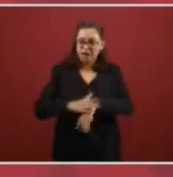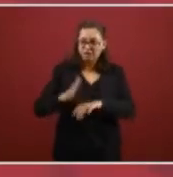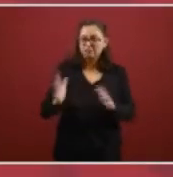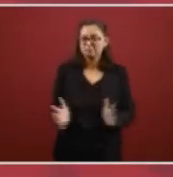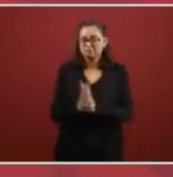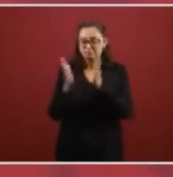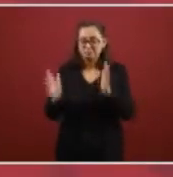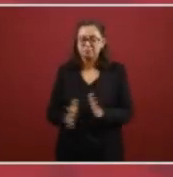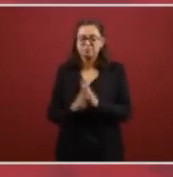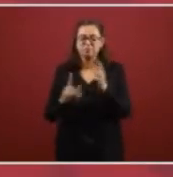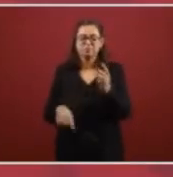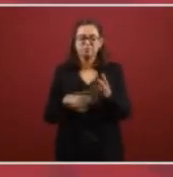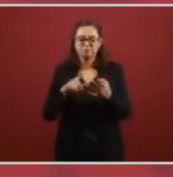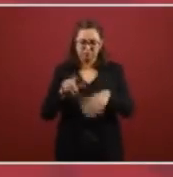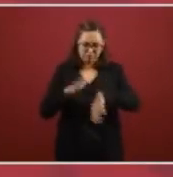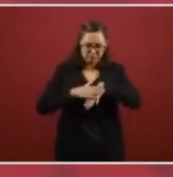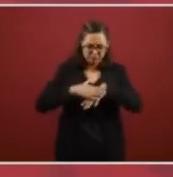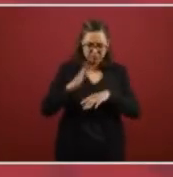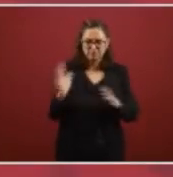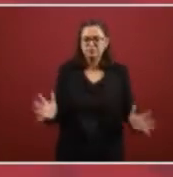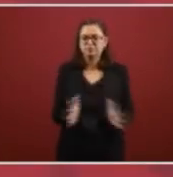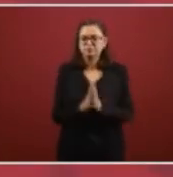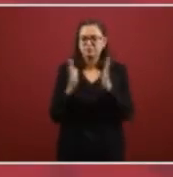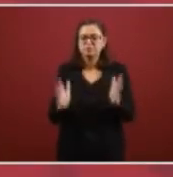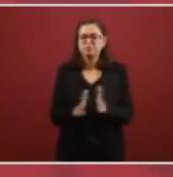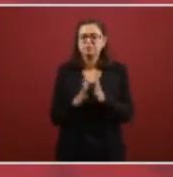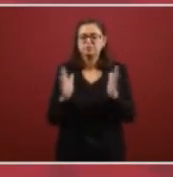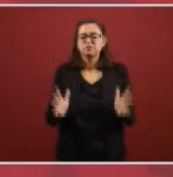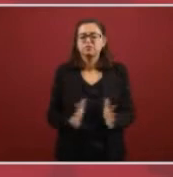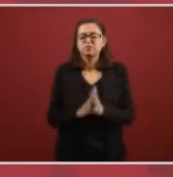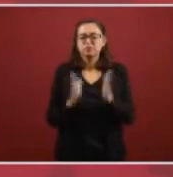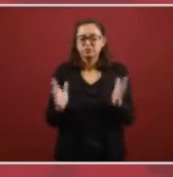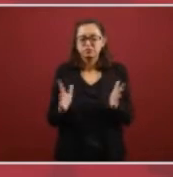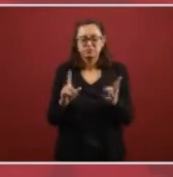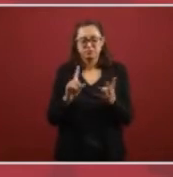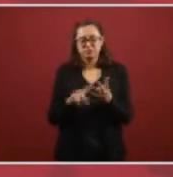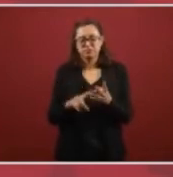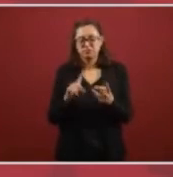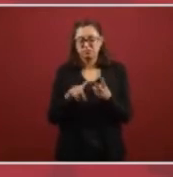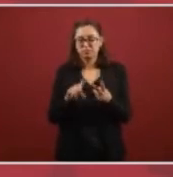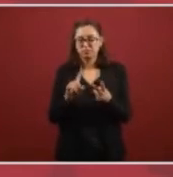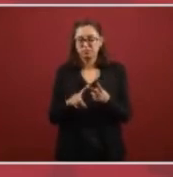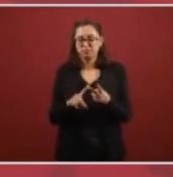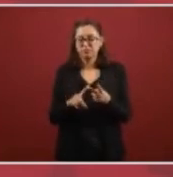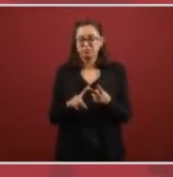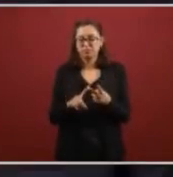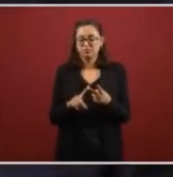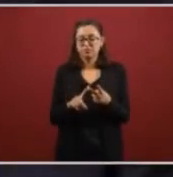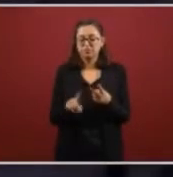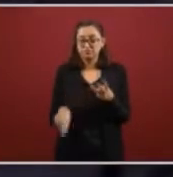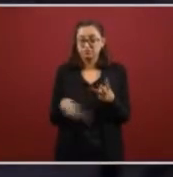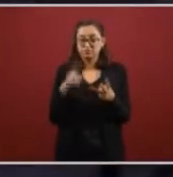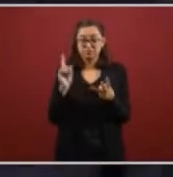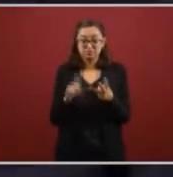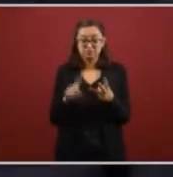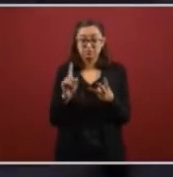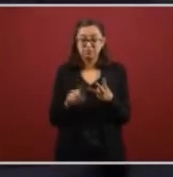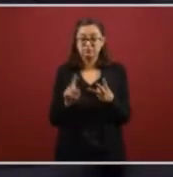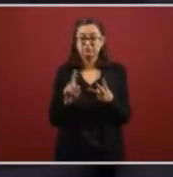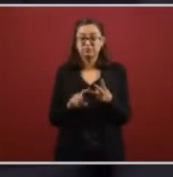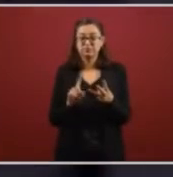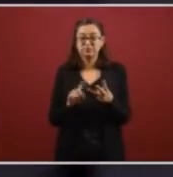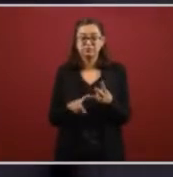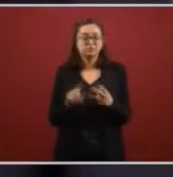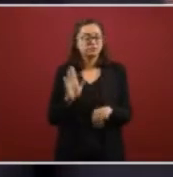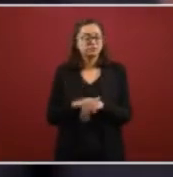So we need to have more people to participate. That's the second part. And the